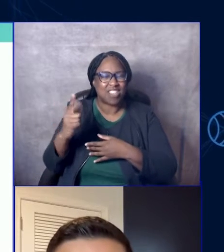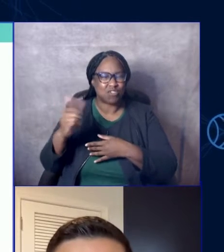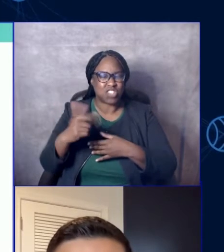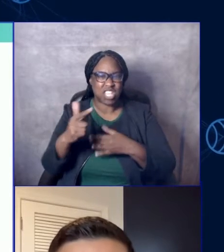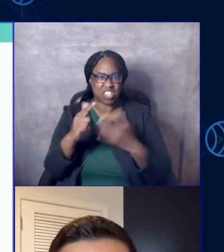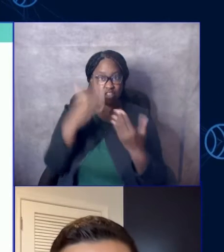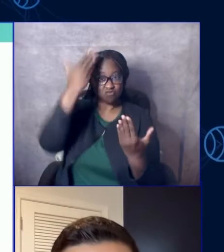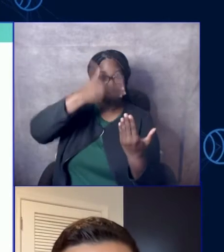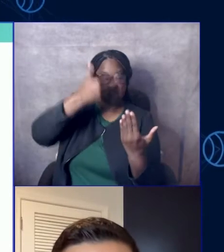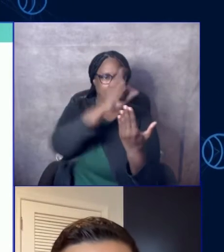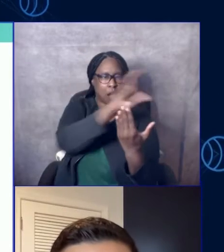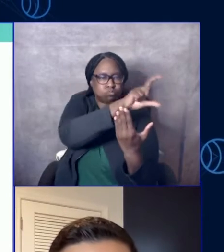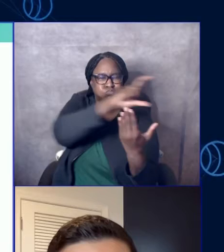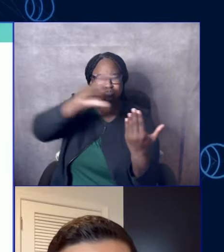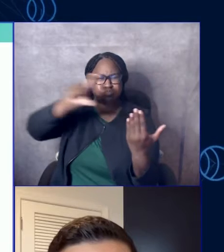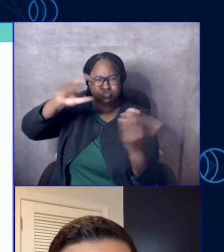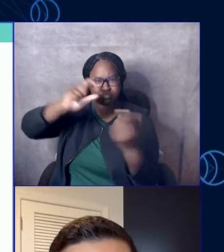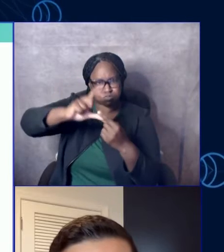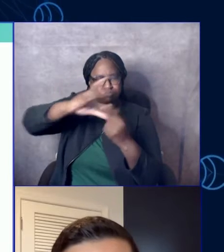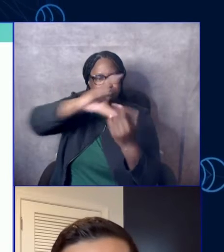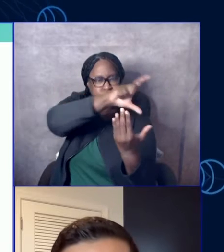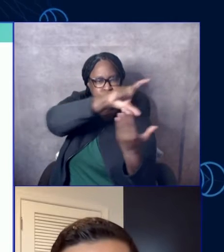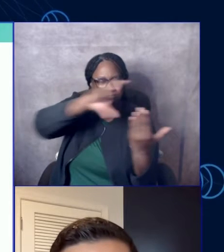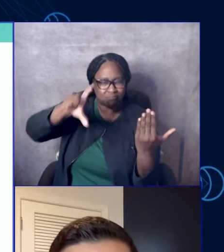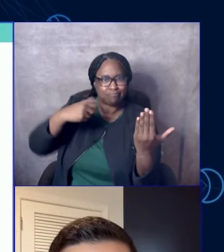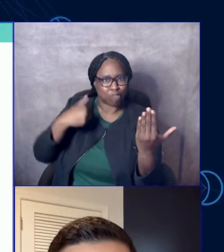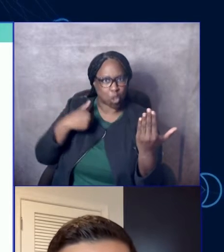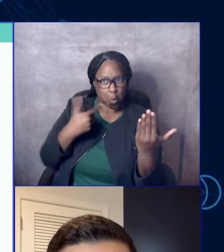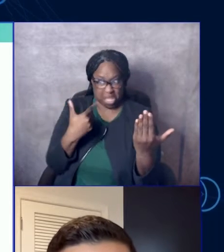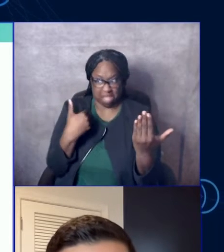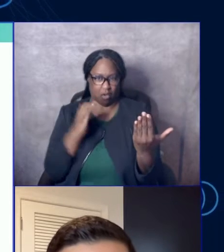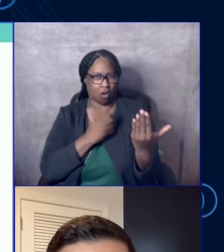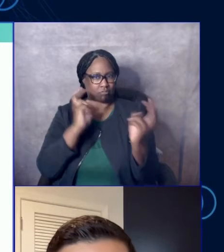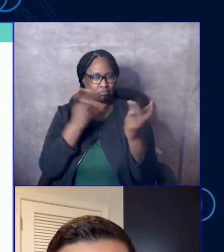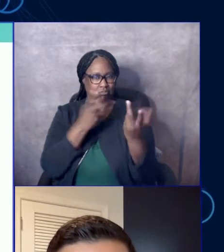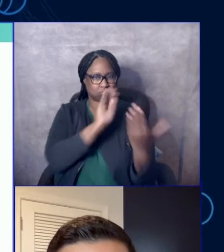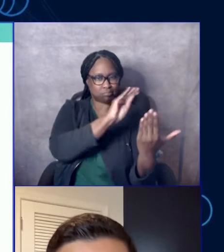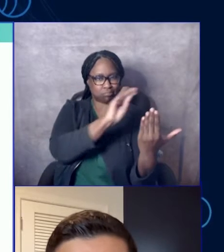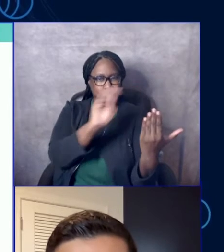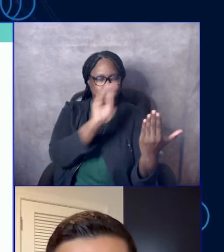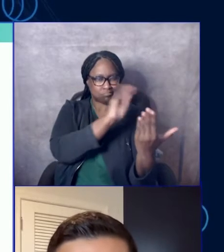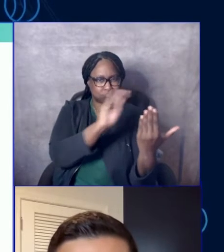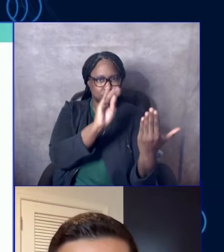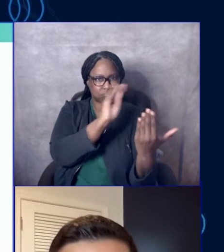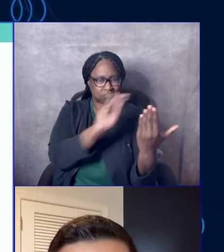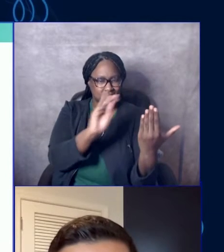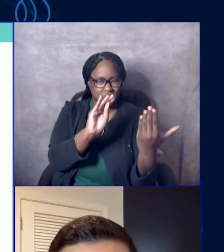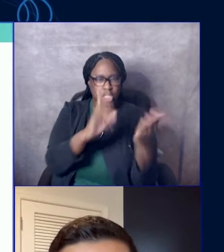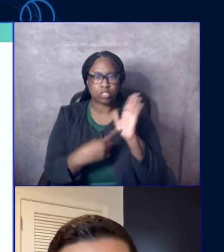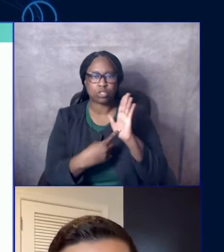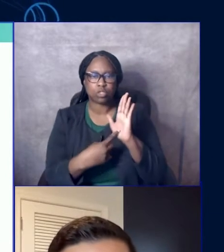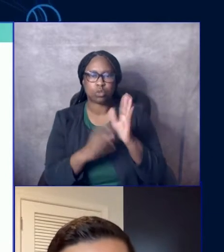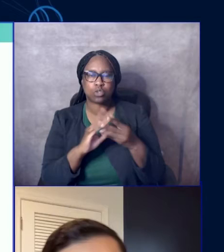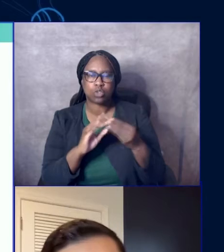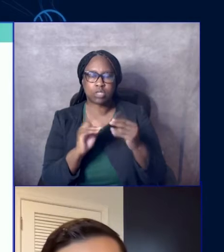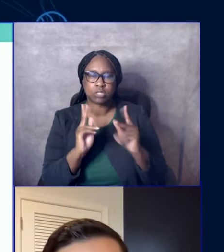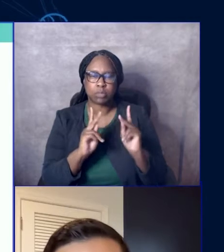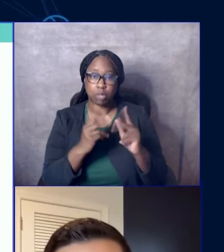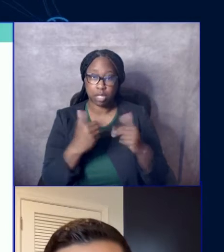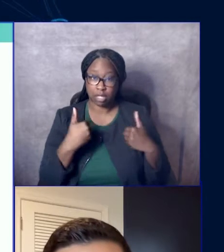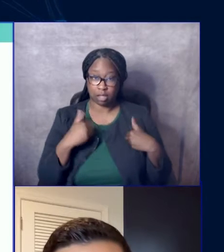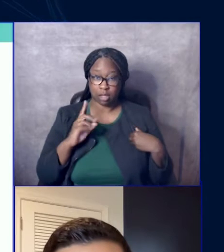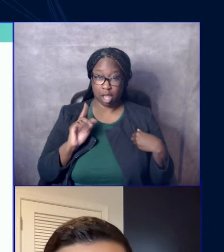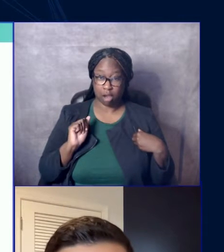people in the media that were working with us to tell the story of DACA recipients who were working as healthcare workers. But even in that moment,